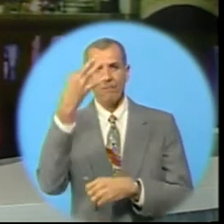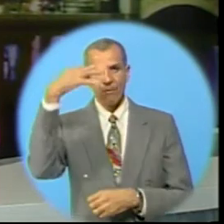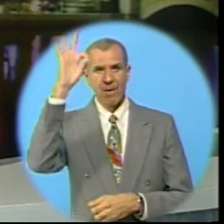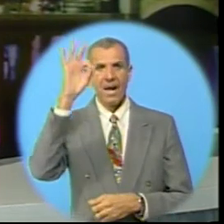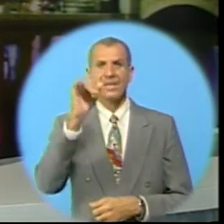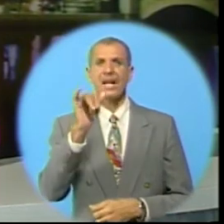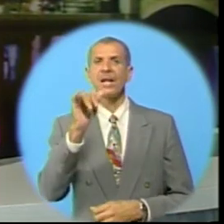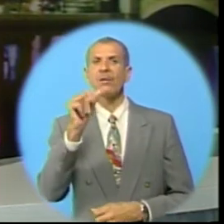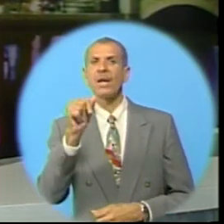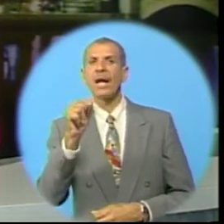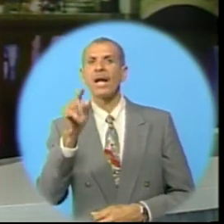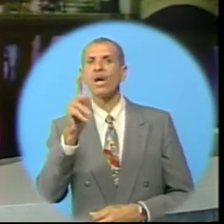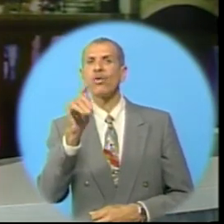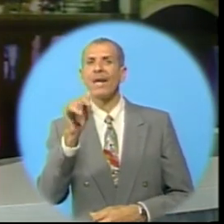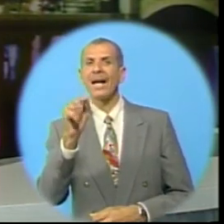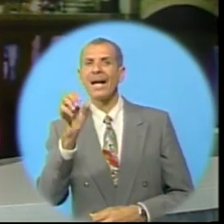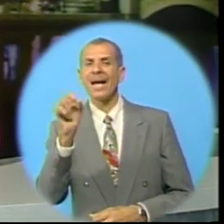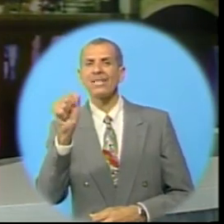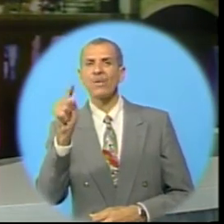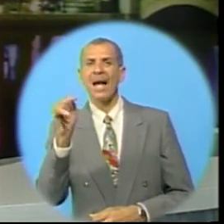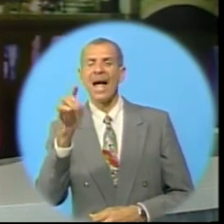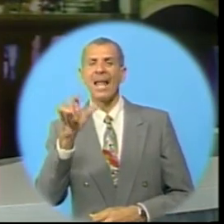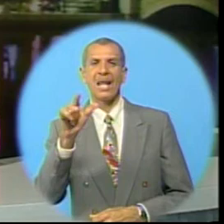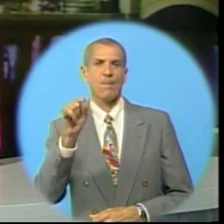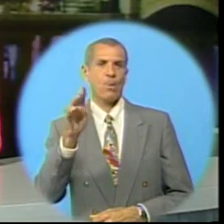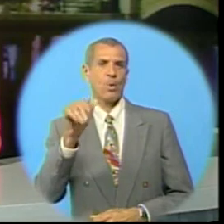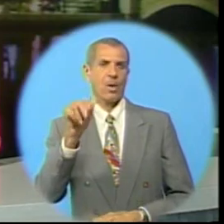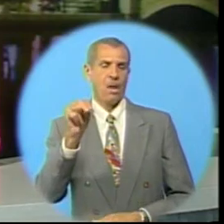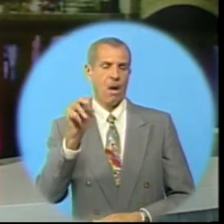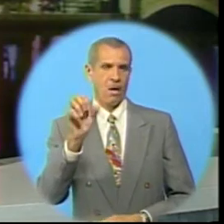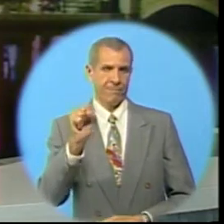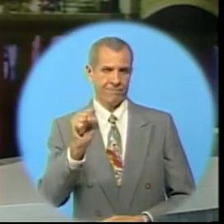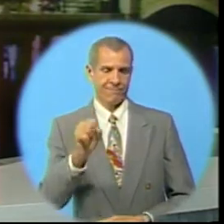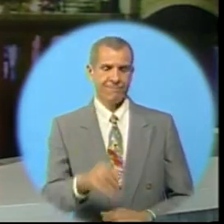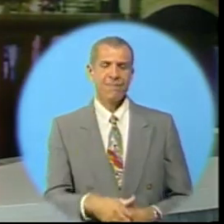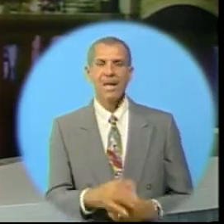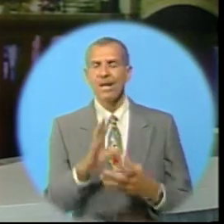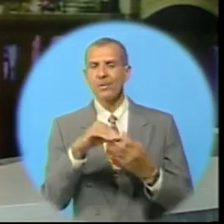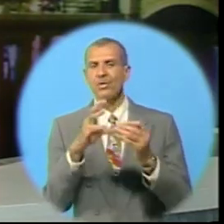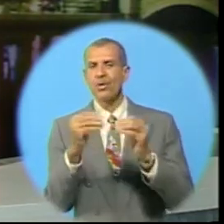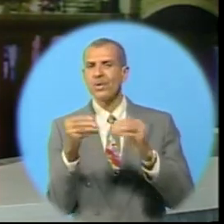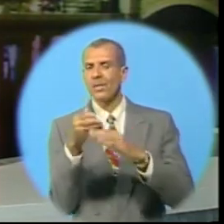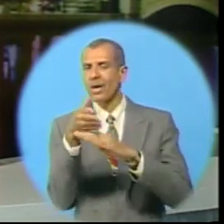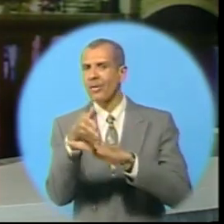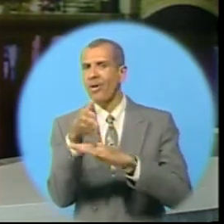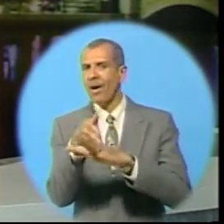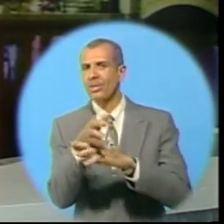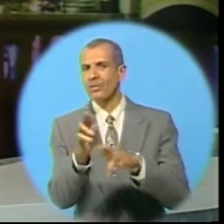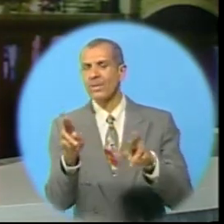Austria, Ireland, Korea, Syria, and Lebanon. Still to come, a look at some of the stories making